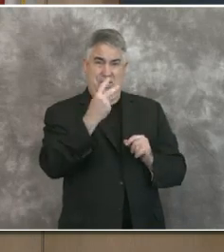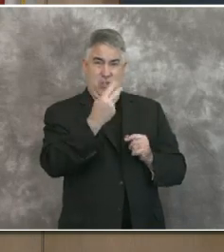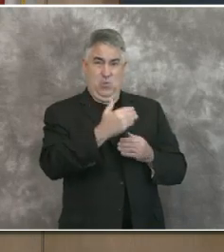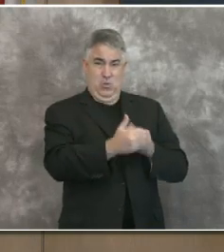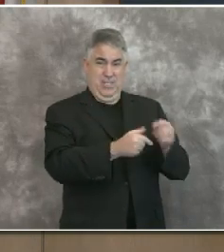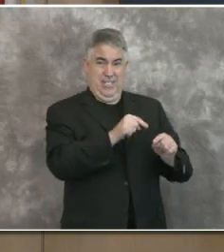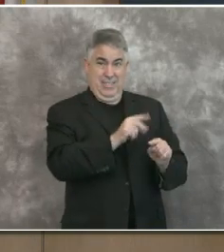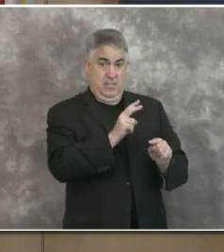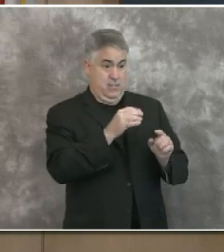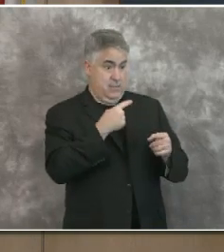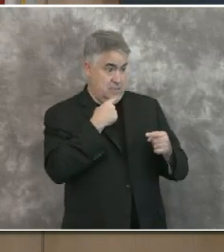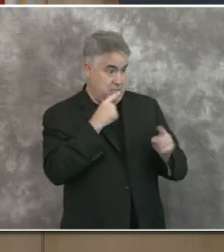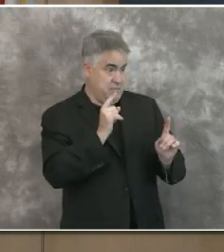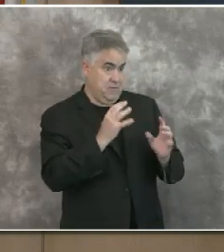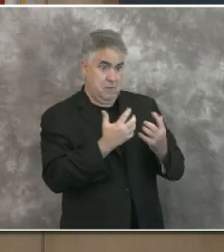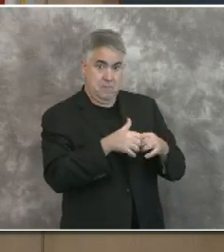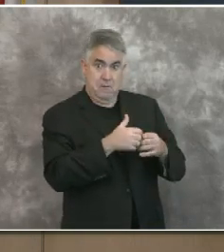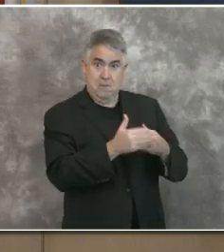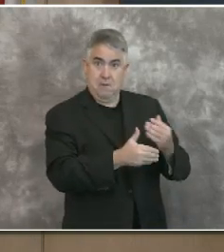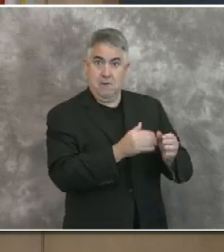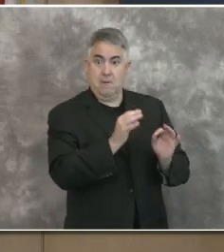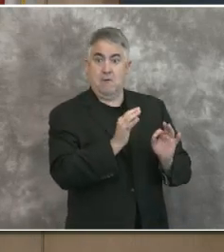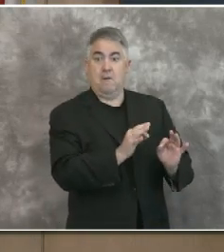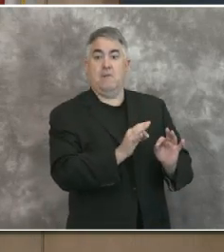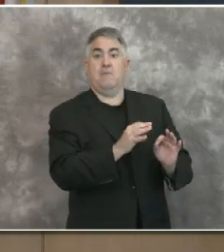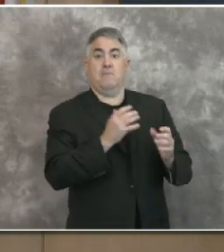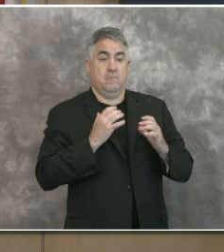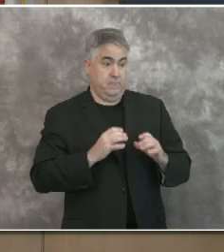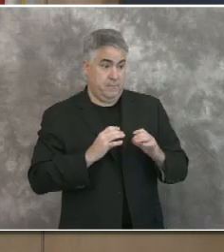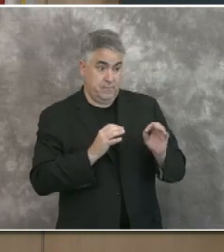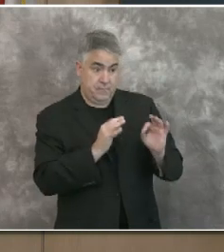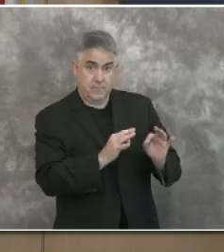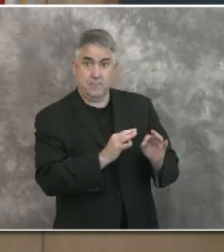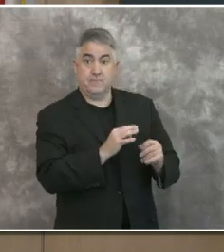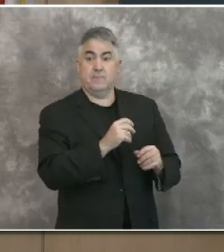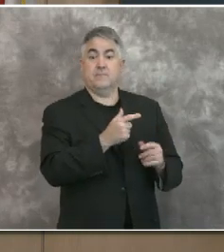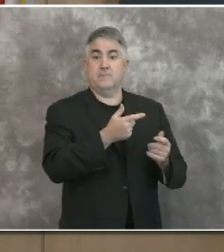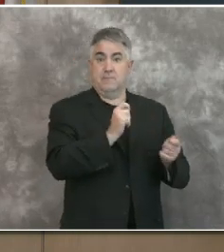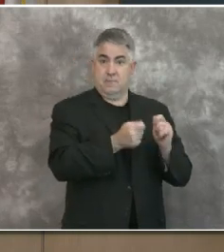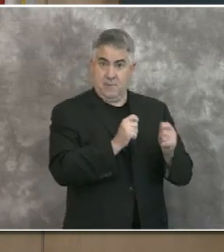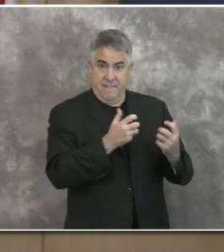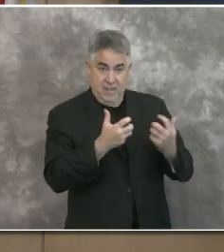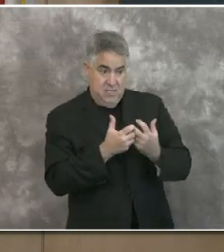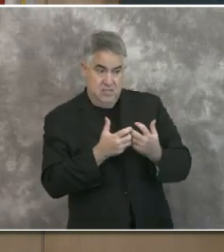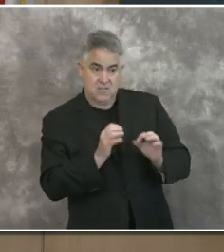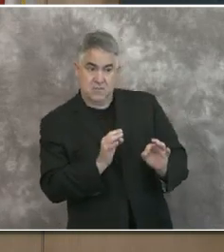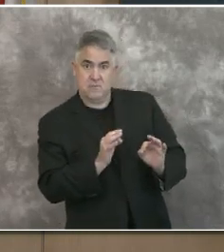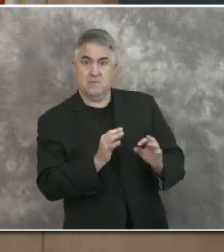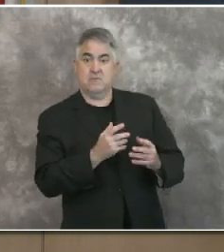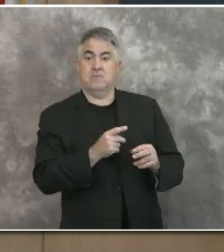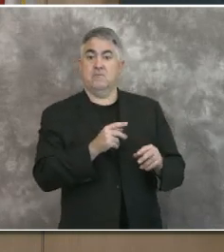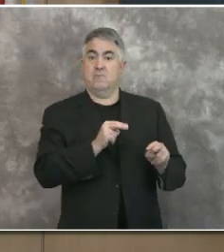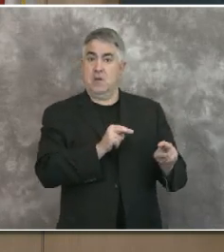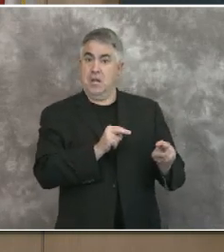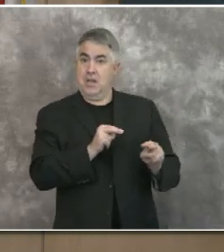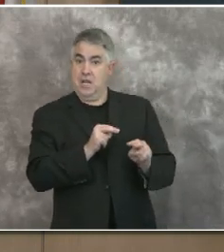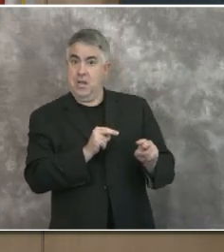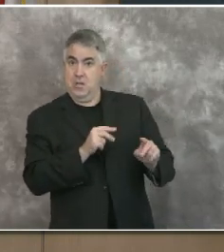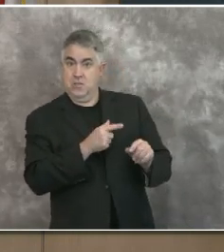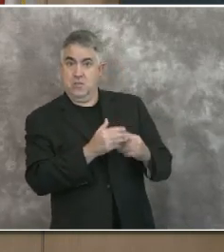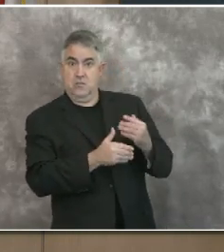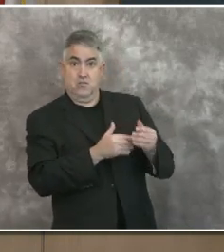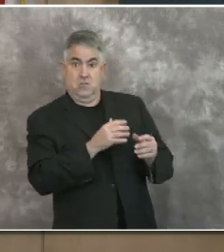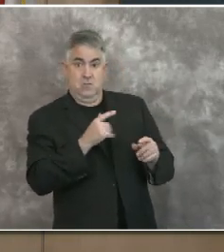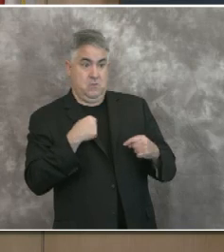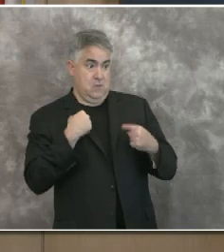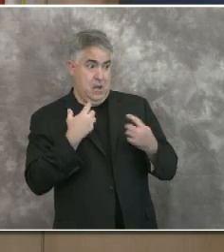allow customers the opportunity to get out in the adapted environment and mindset. We need to continue to monitor our public health data.